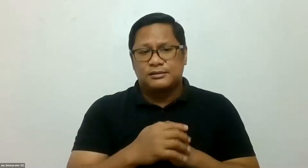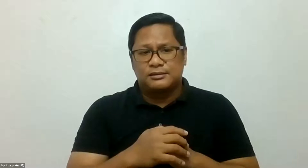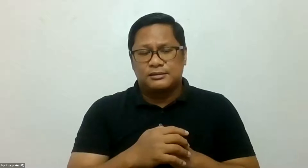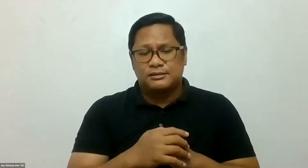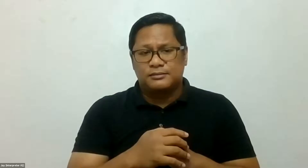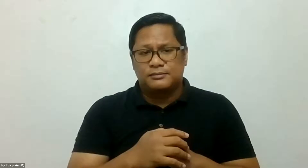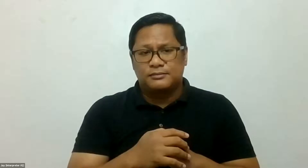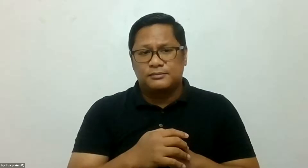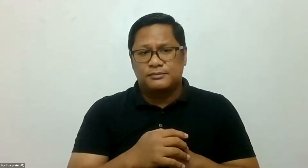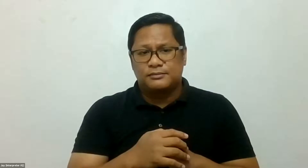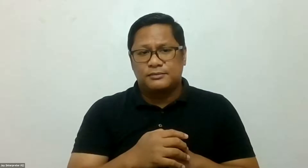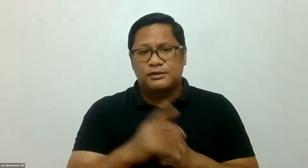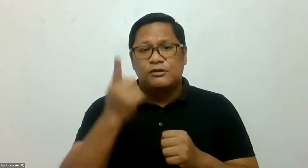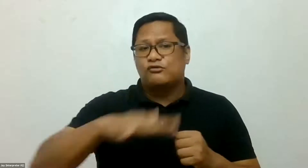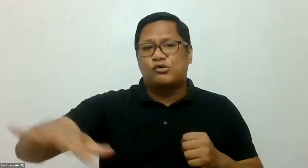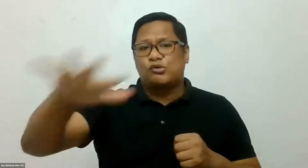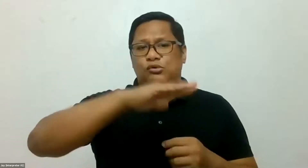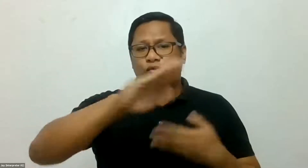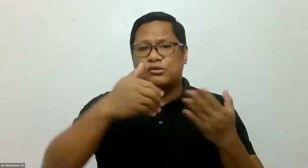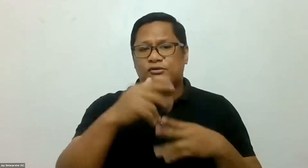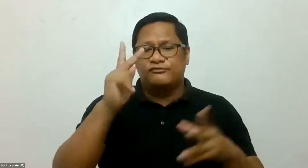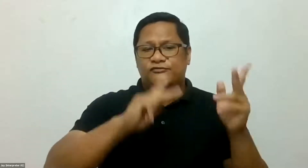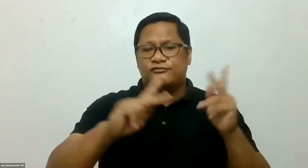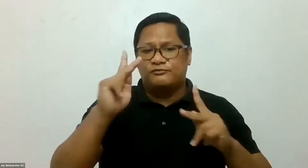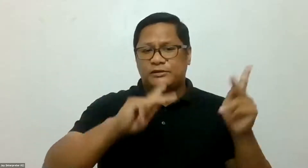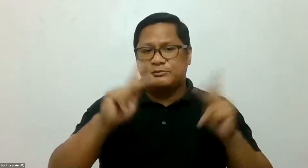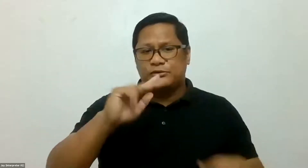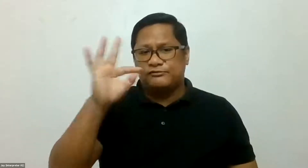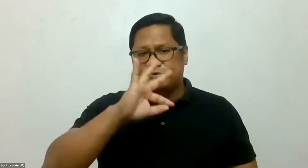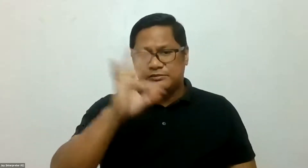for all Filipinos as mandated.